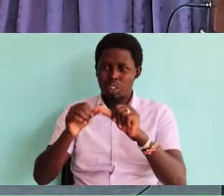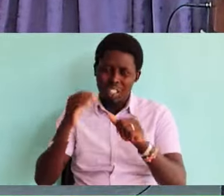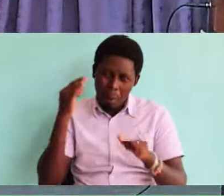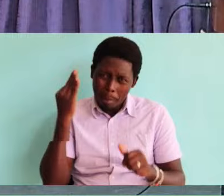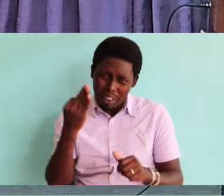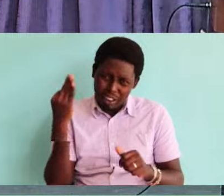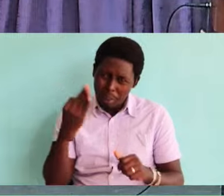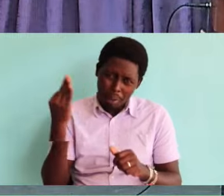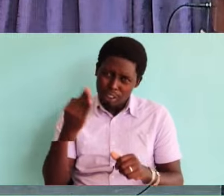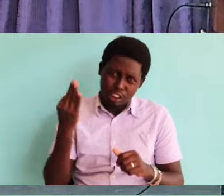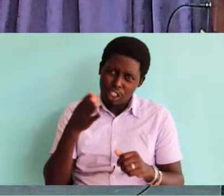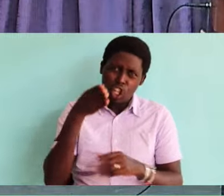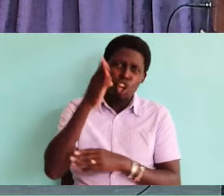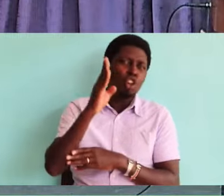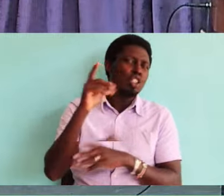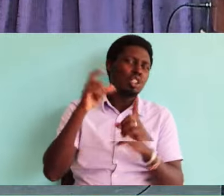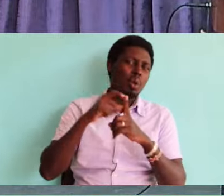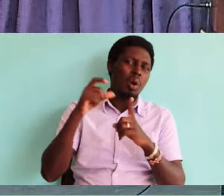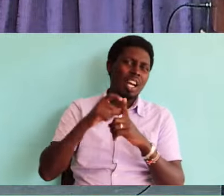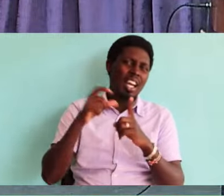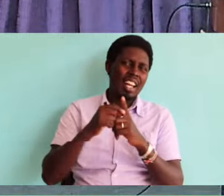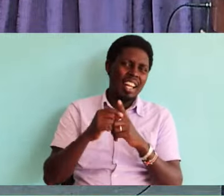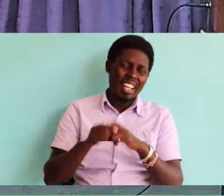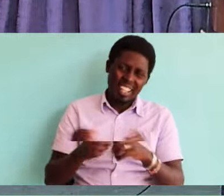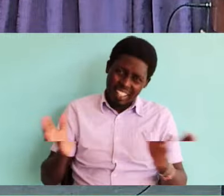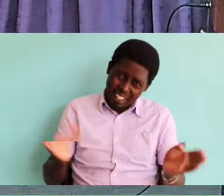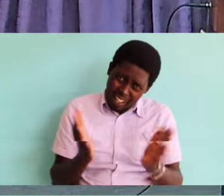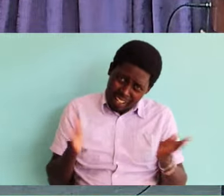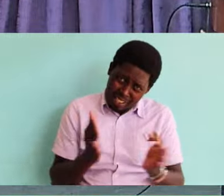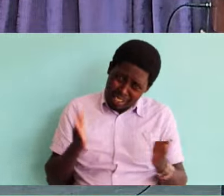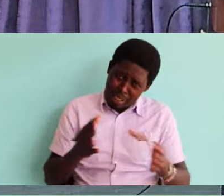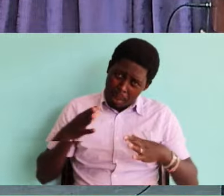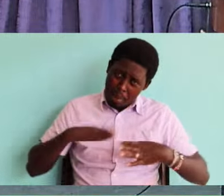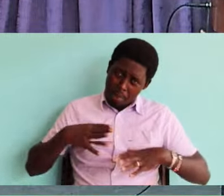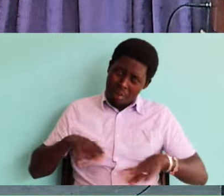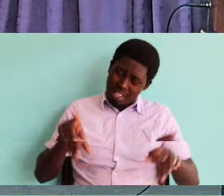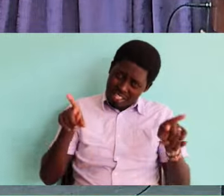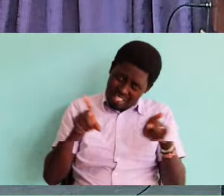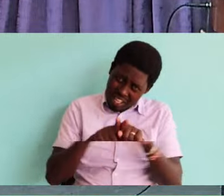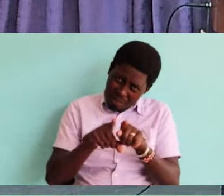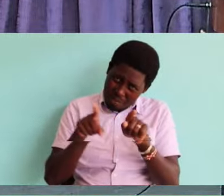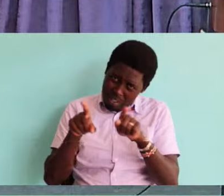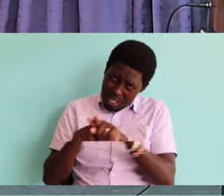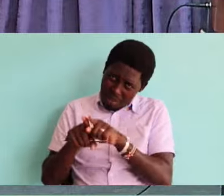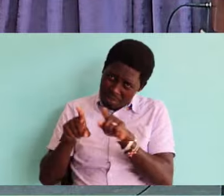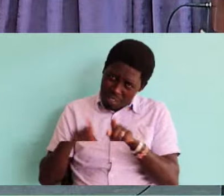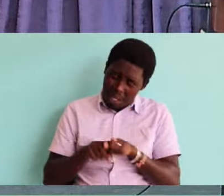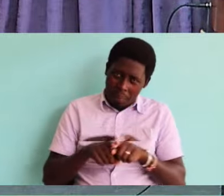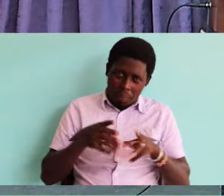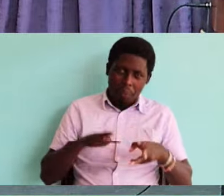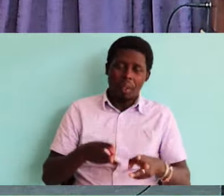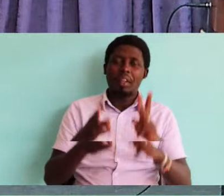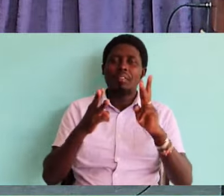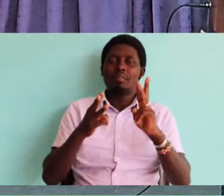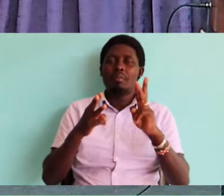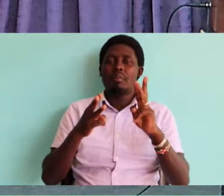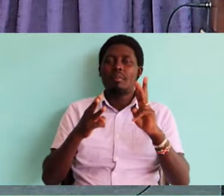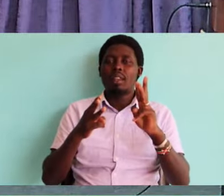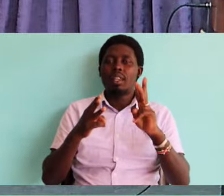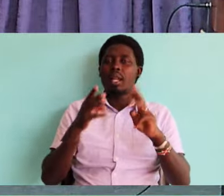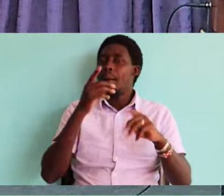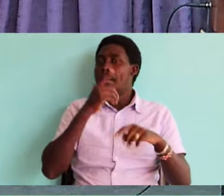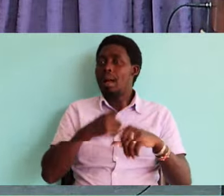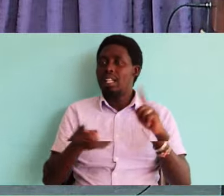word of God or the counsel of God the way it is, and not just about giving, but